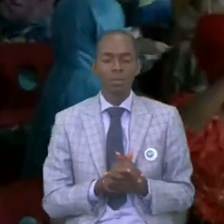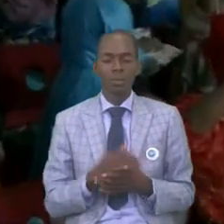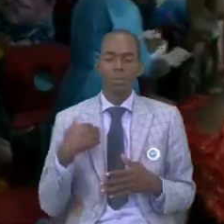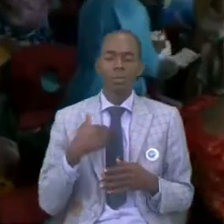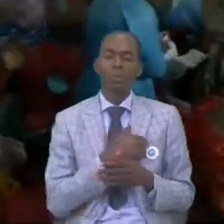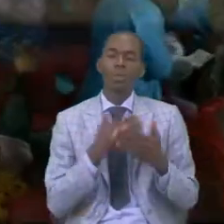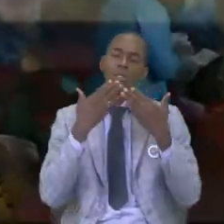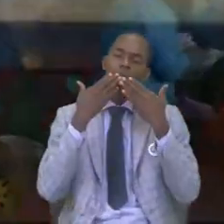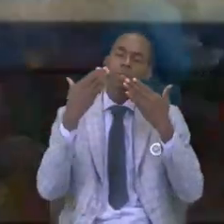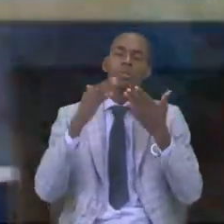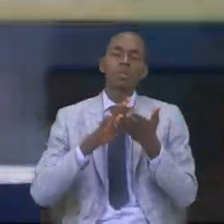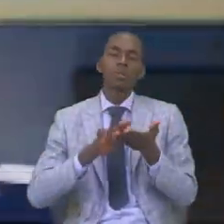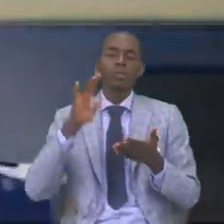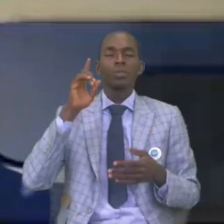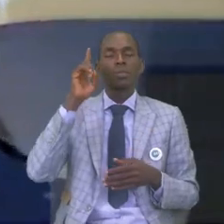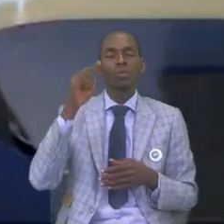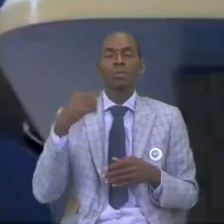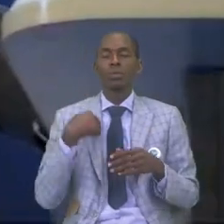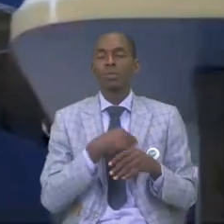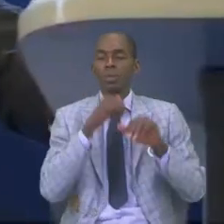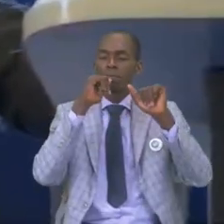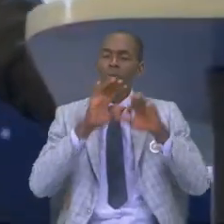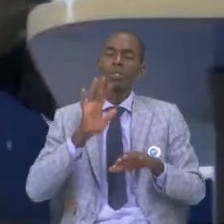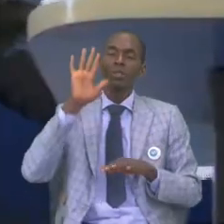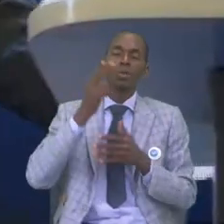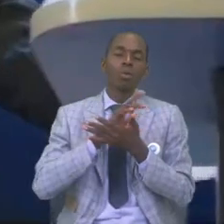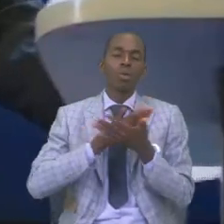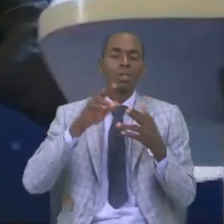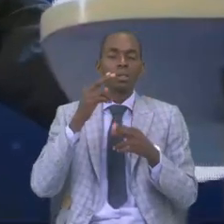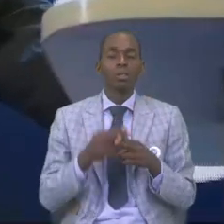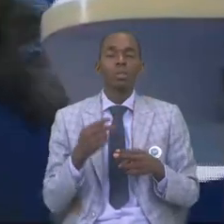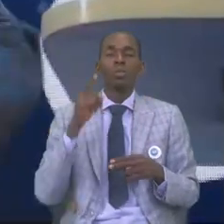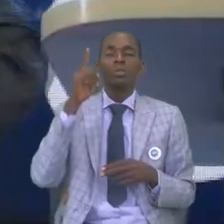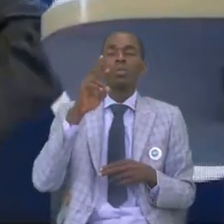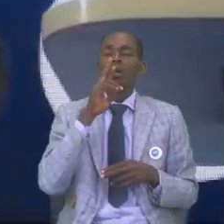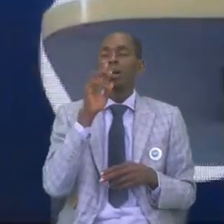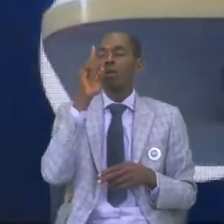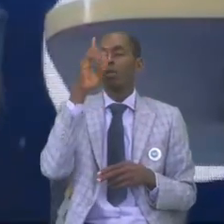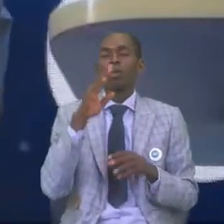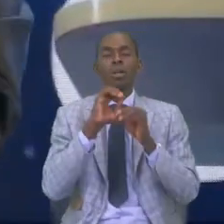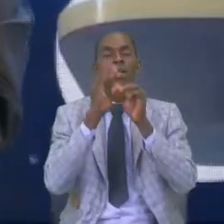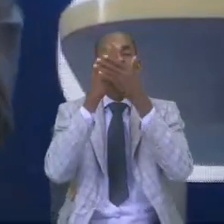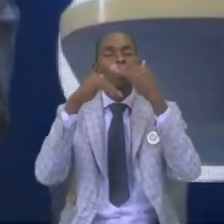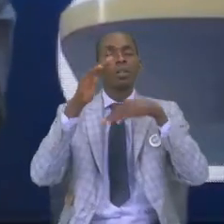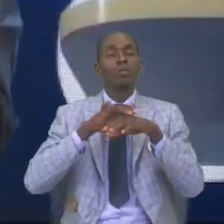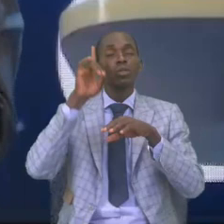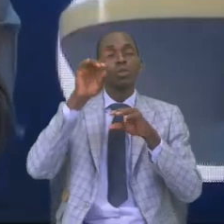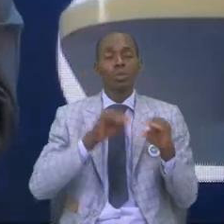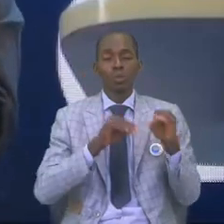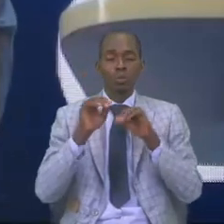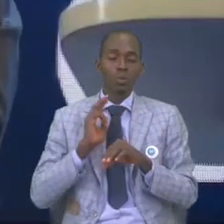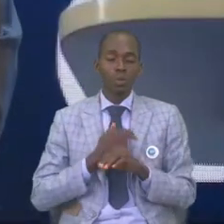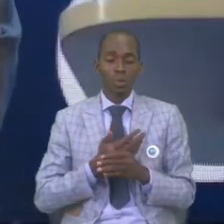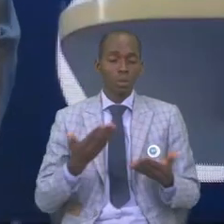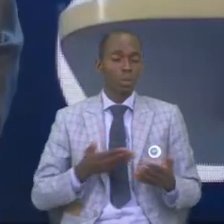we glorify you, we bless your holy name. You are God in heaven. You put us here on